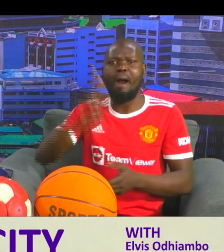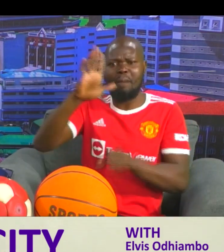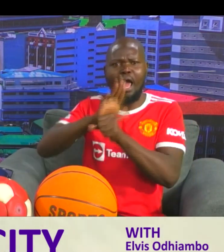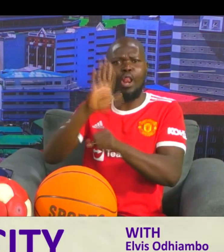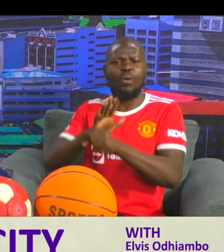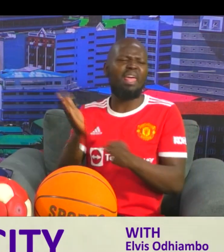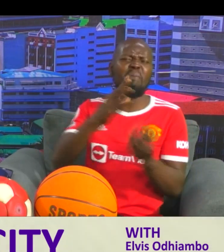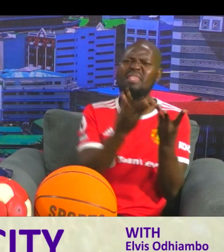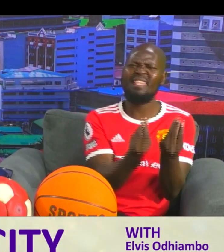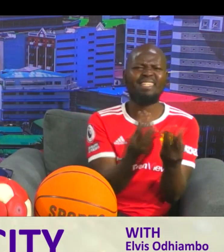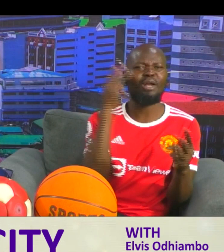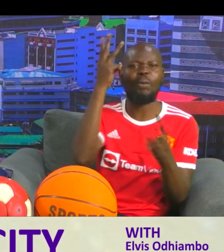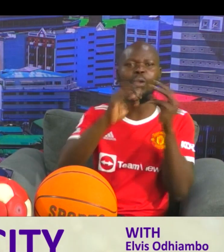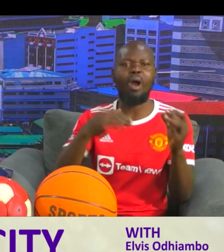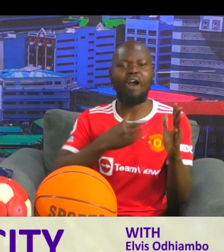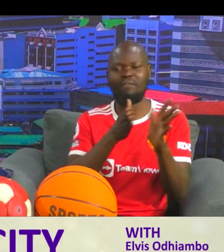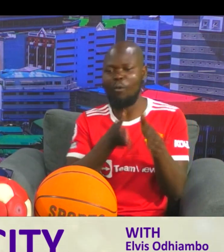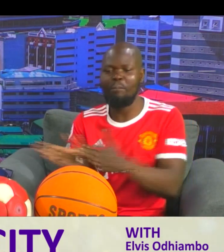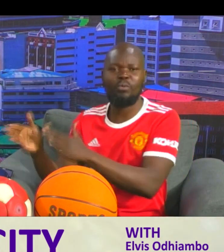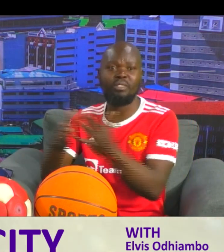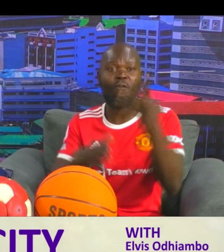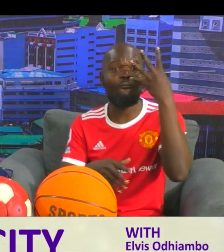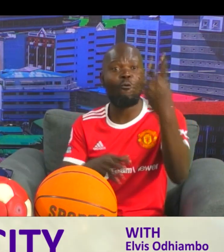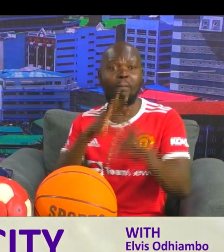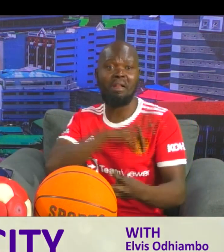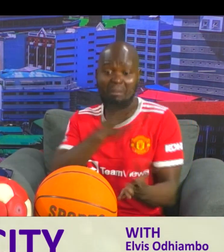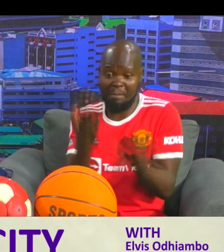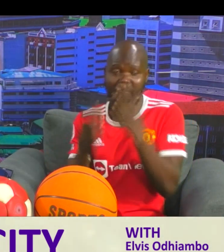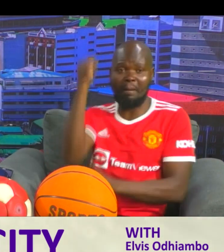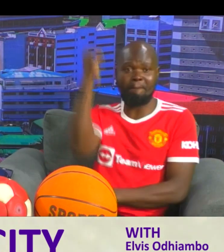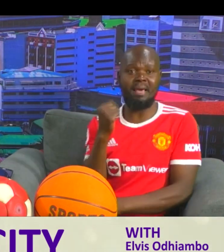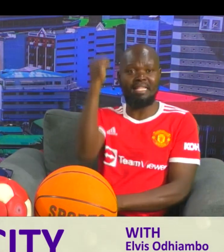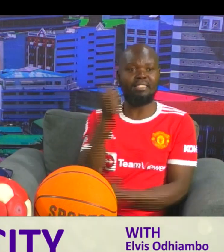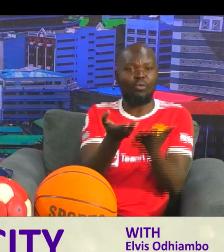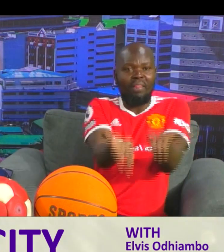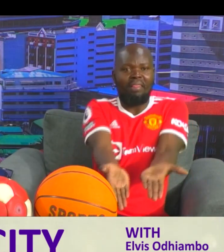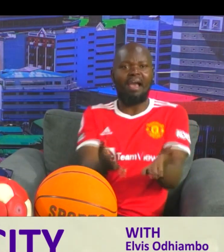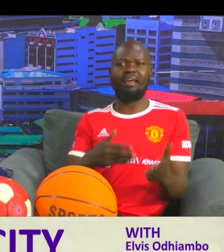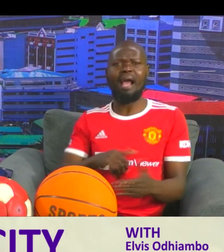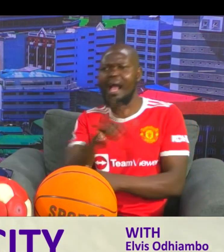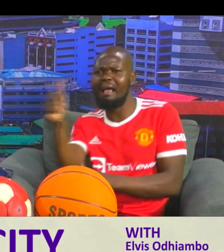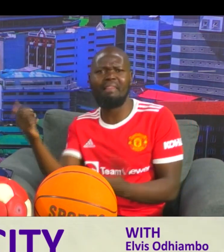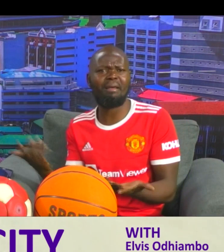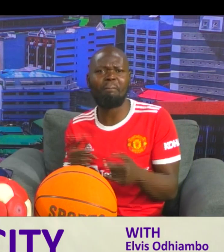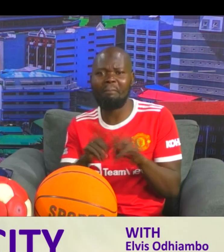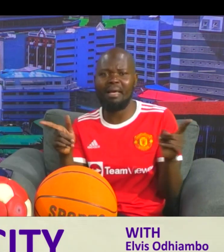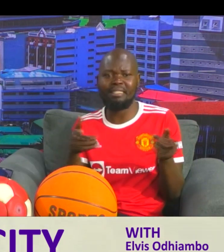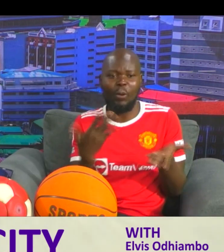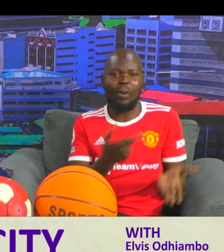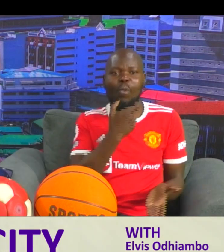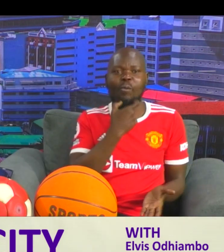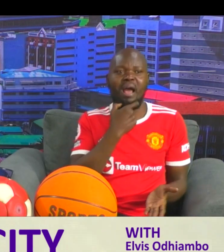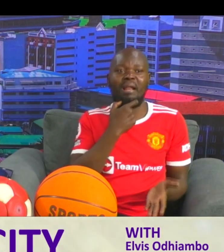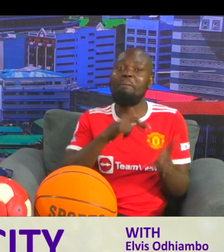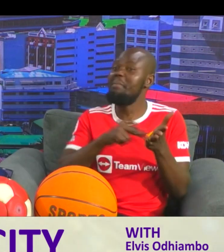there, and see, when you participate in these tournaments like CAF, then you see you can get sponsorships